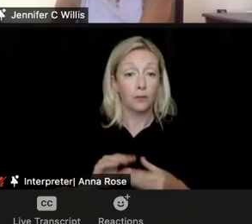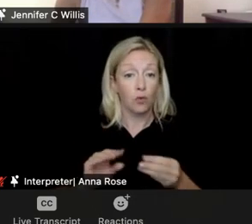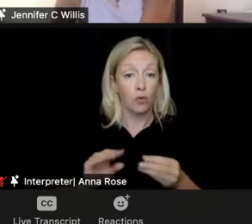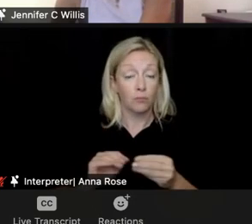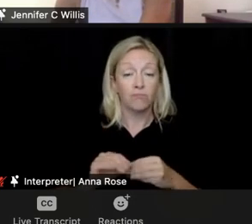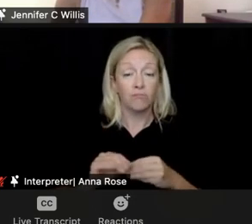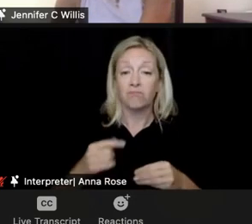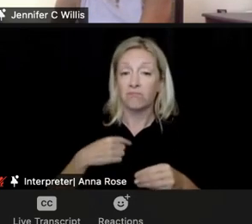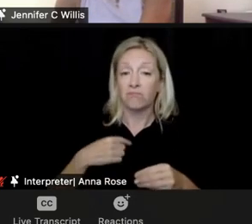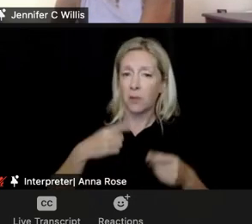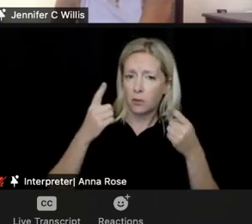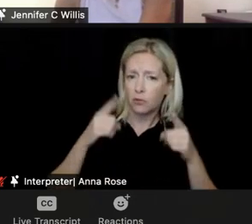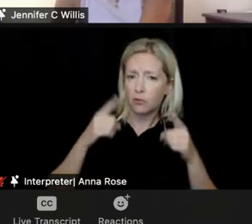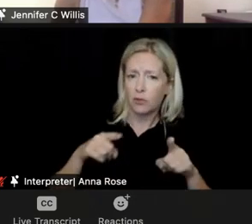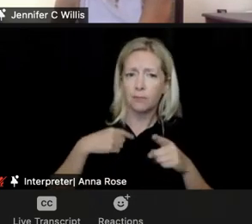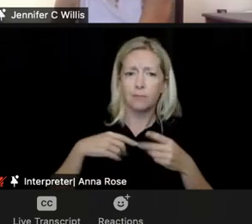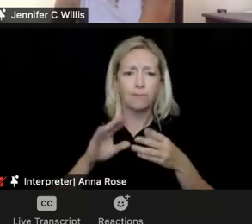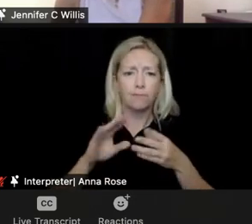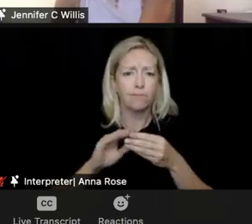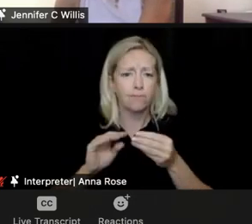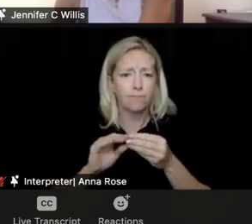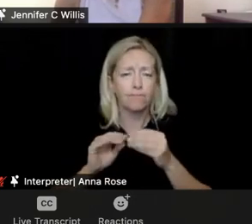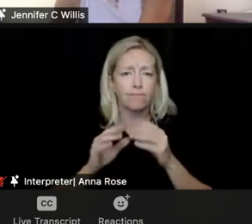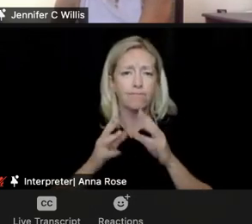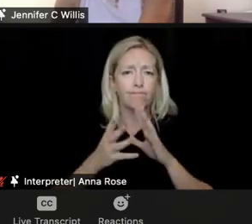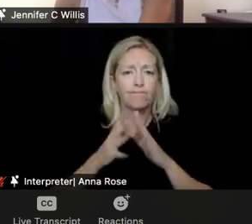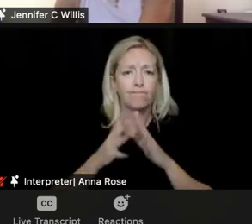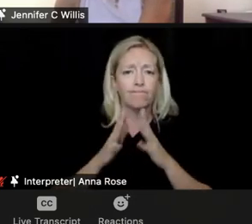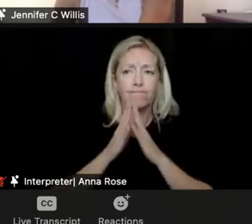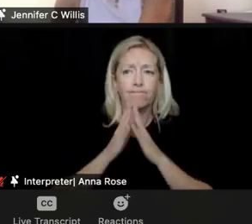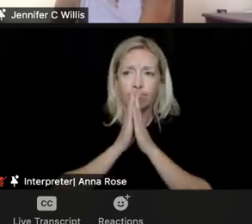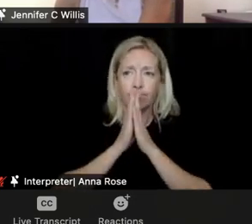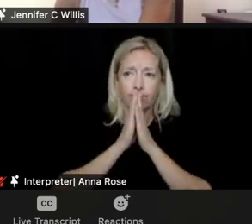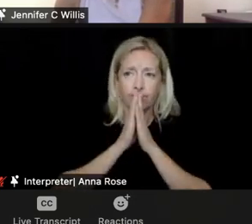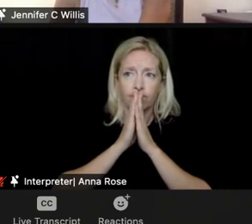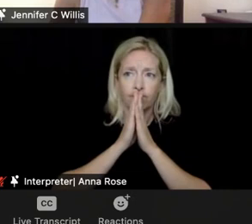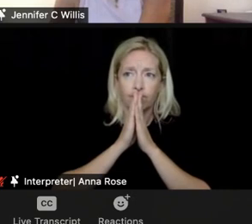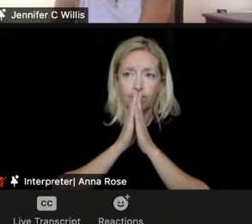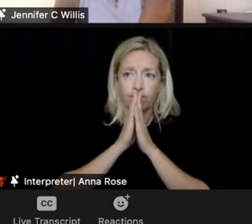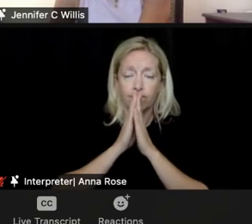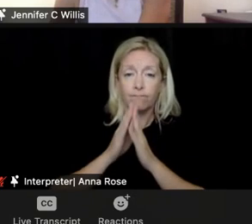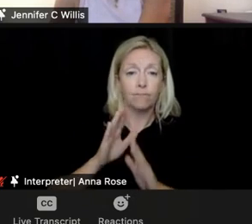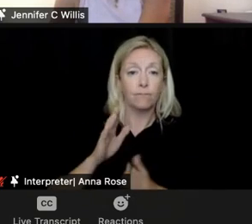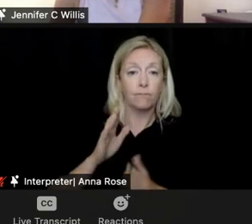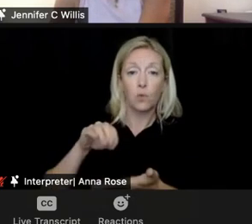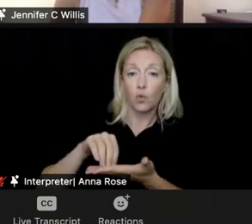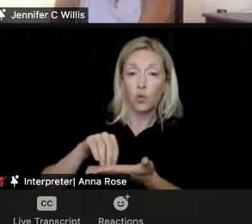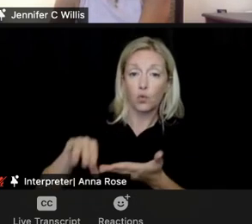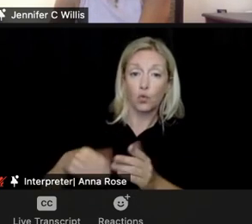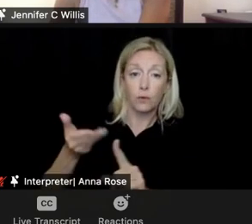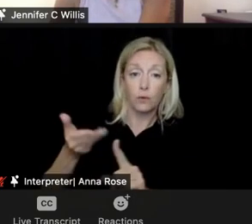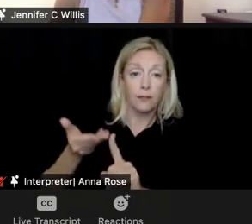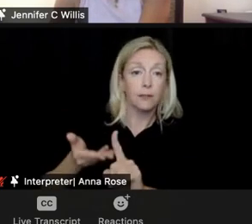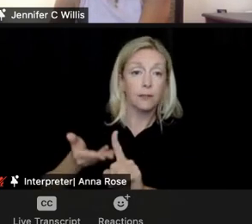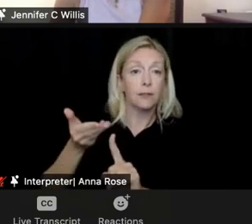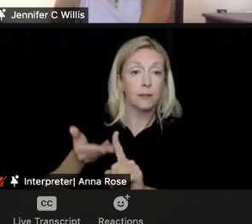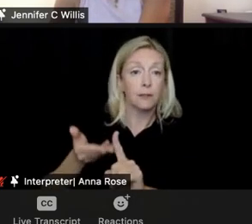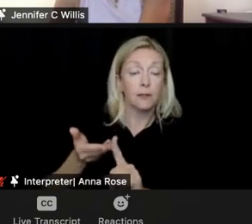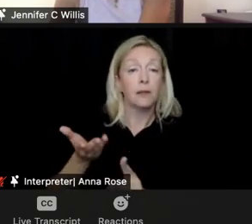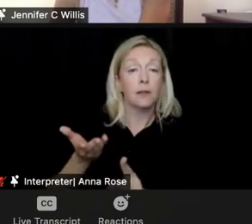piggyback on that to say that whoever your student is individually or your child is individually, there may